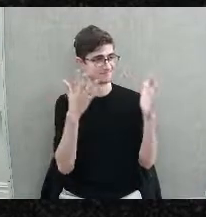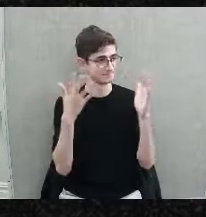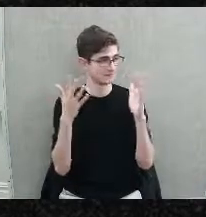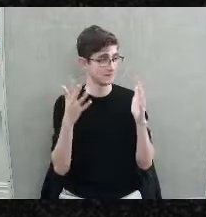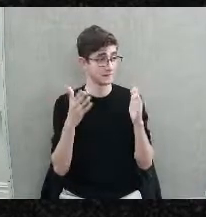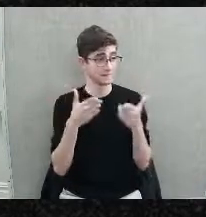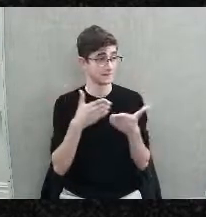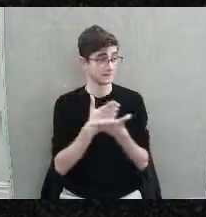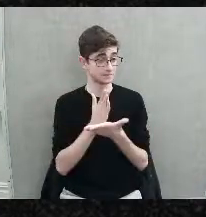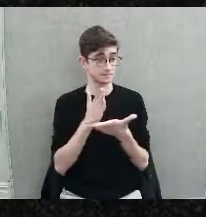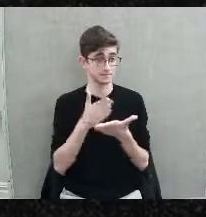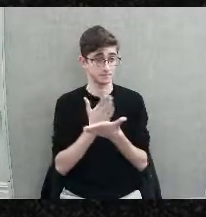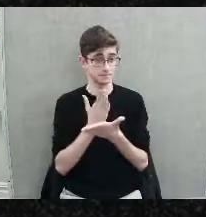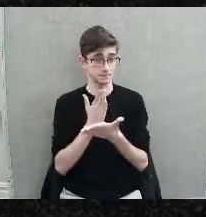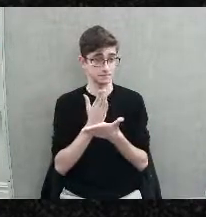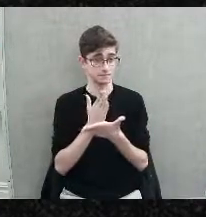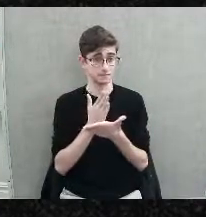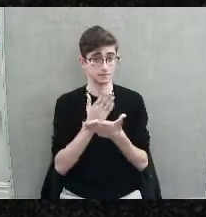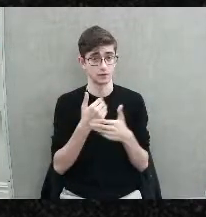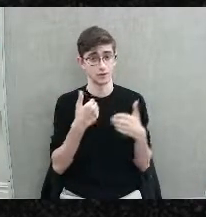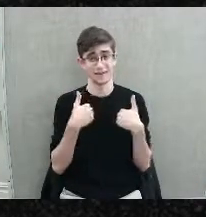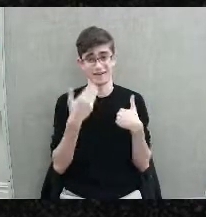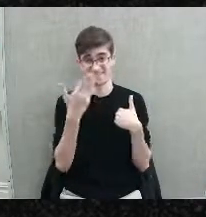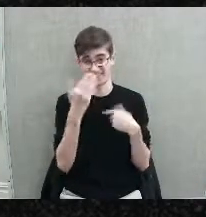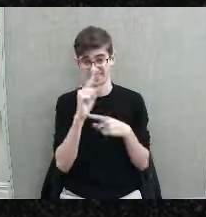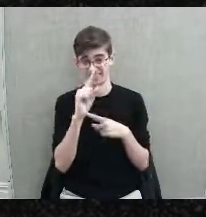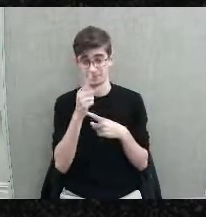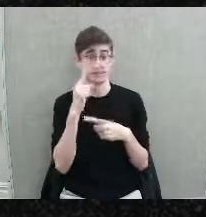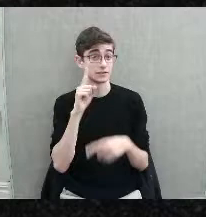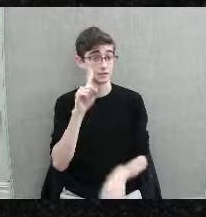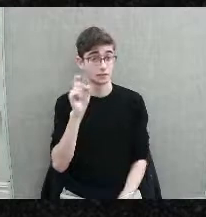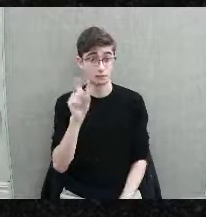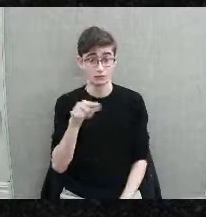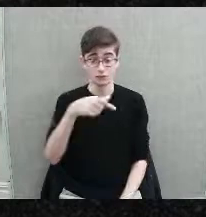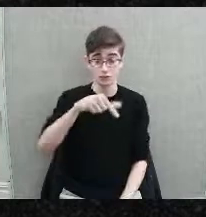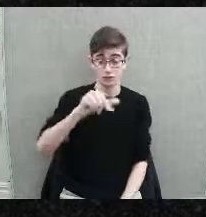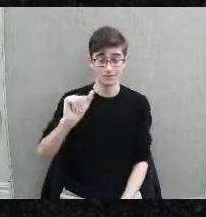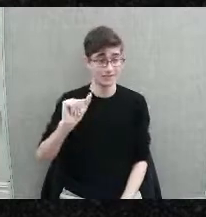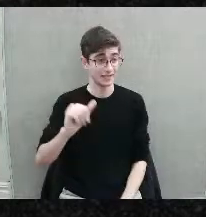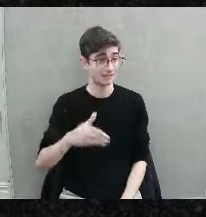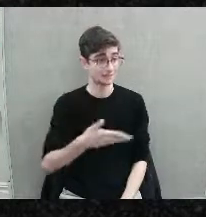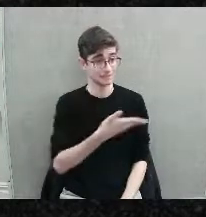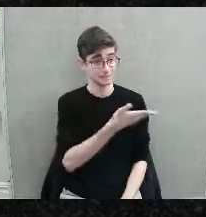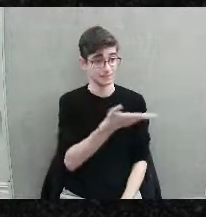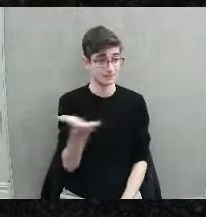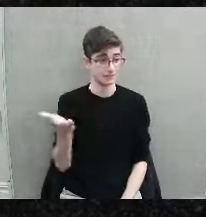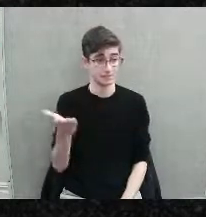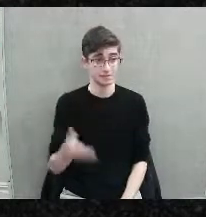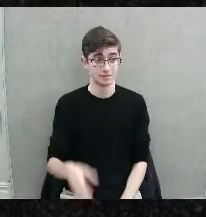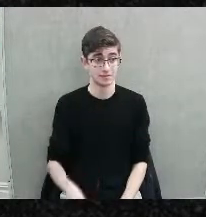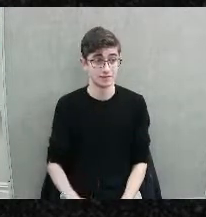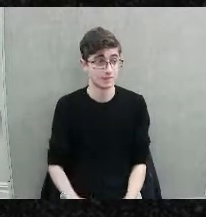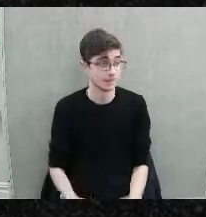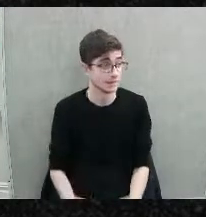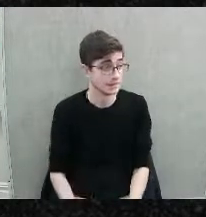All right, and we're kind of right on time. So we have about 15 minutes for questions. Colleagues, I call on you.